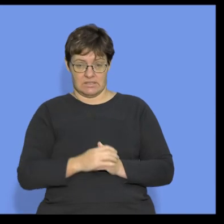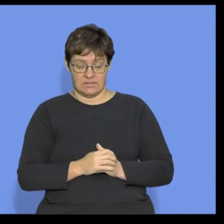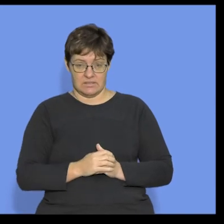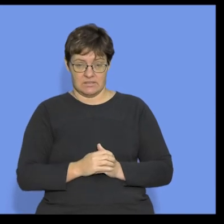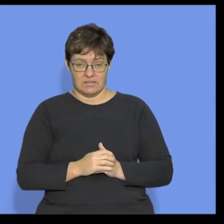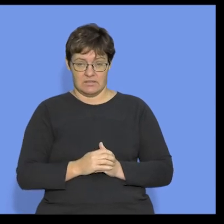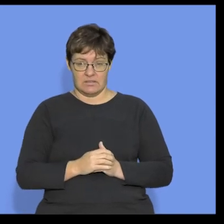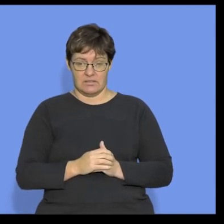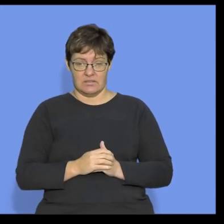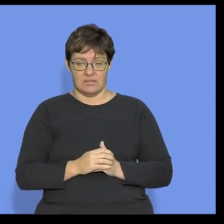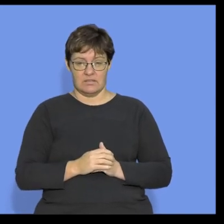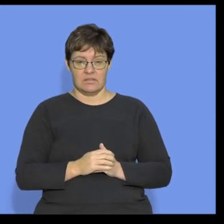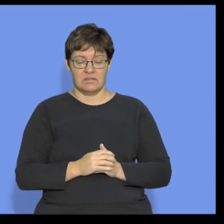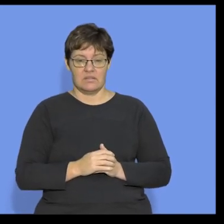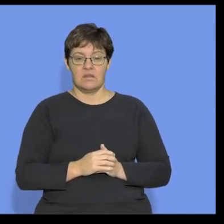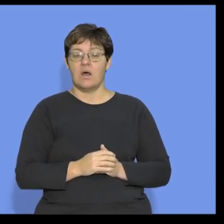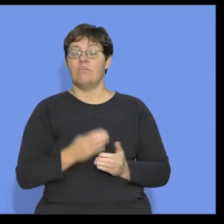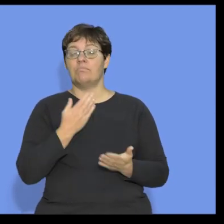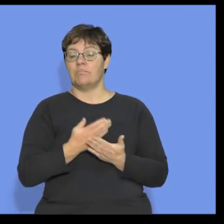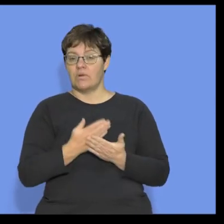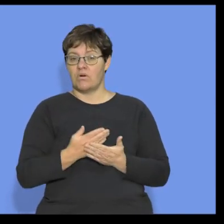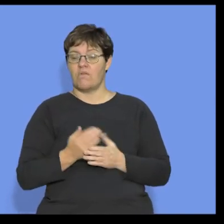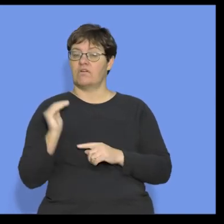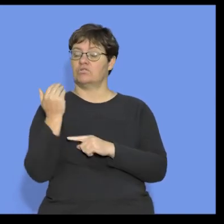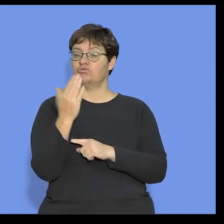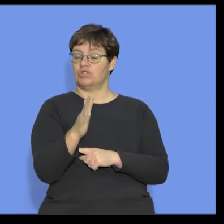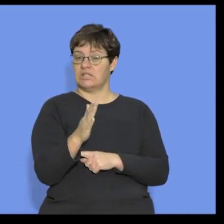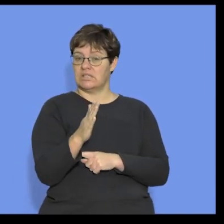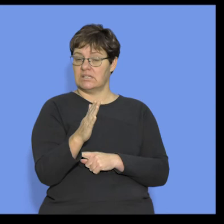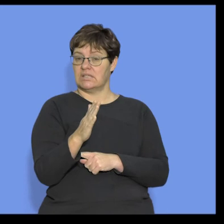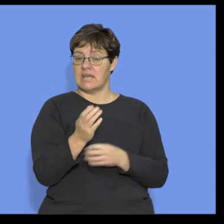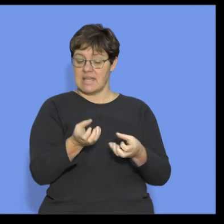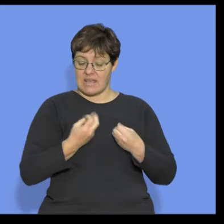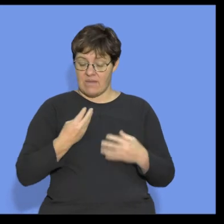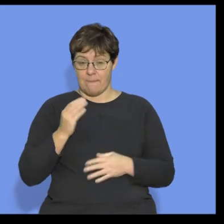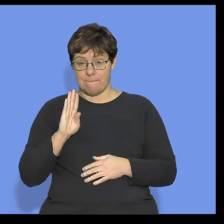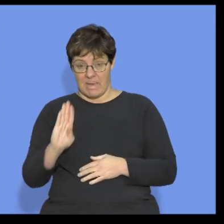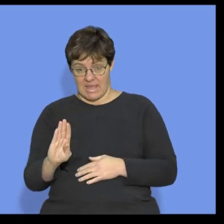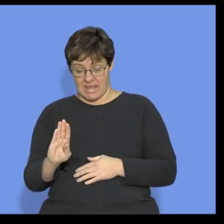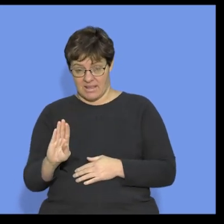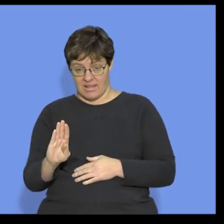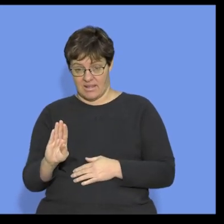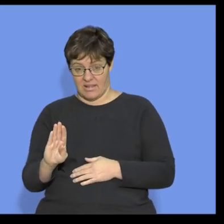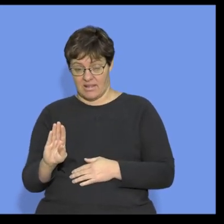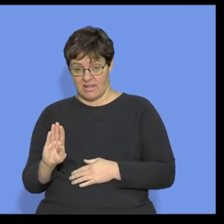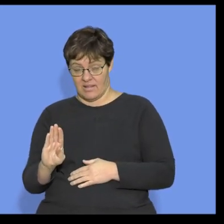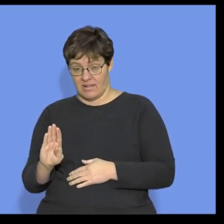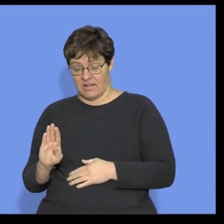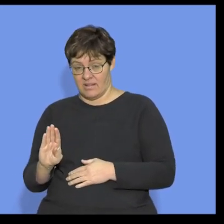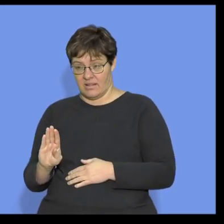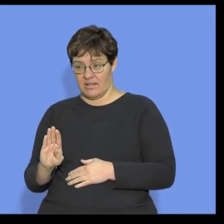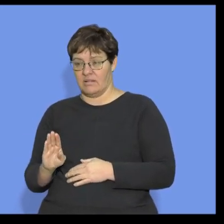240. Then the probability of tree given treatment B, we're